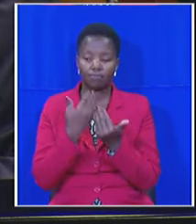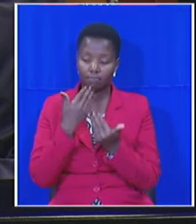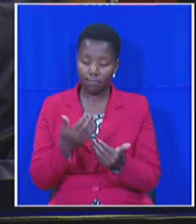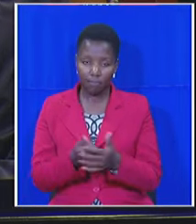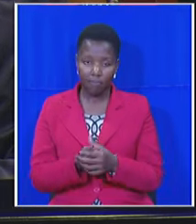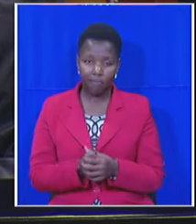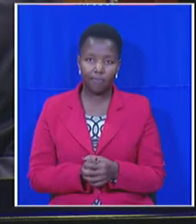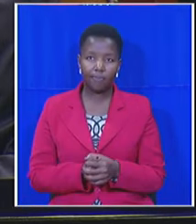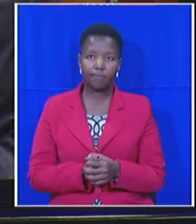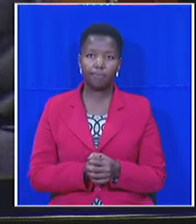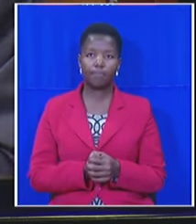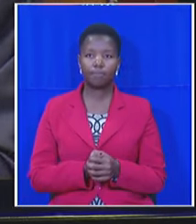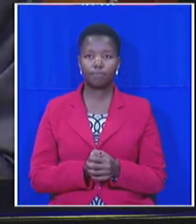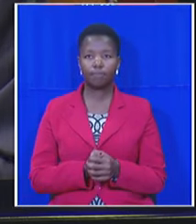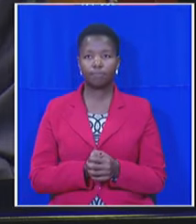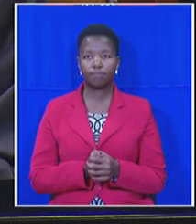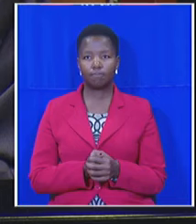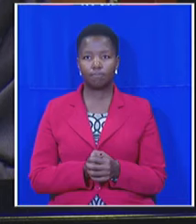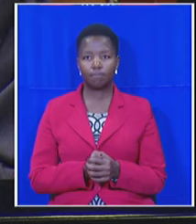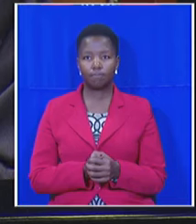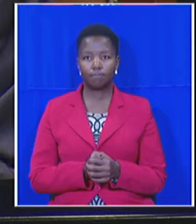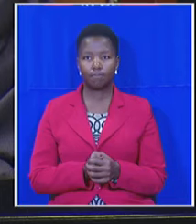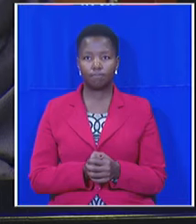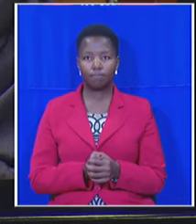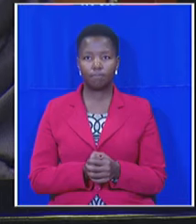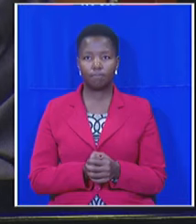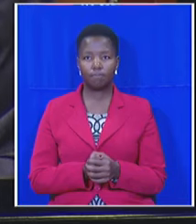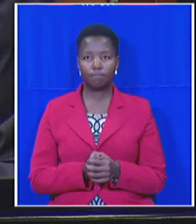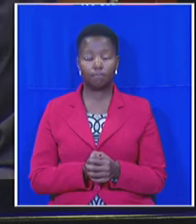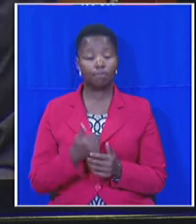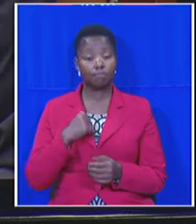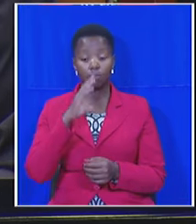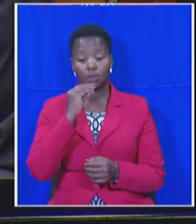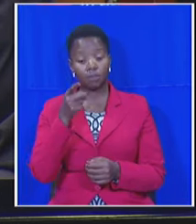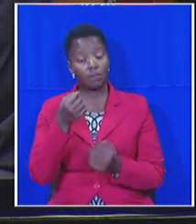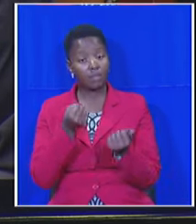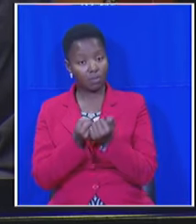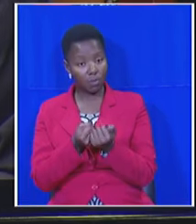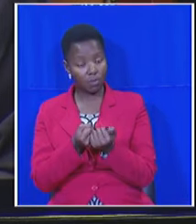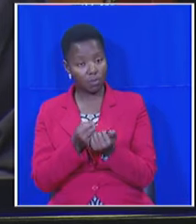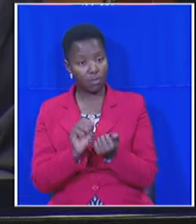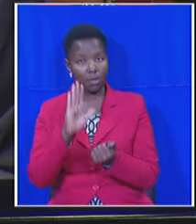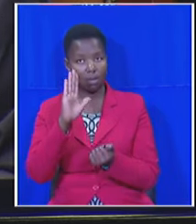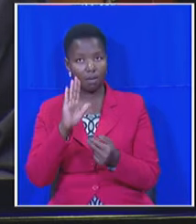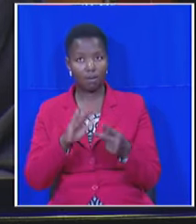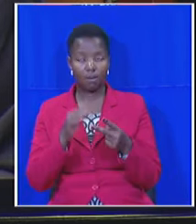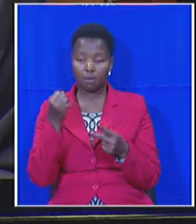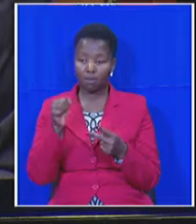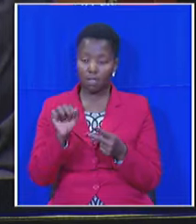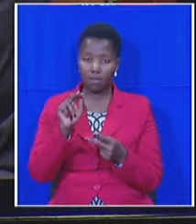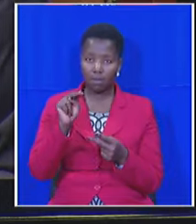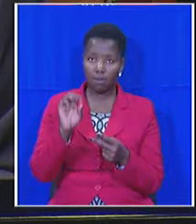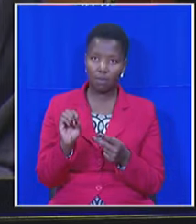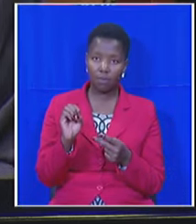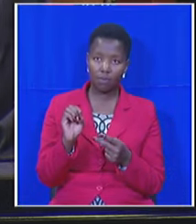Honourable members, I put the vote again. Are there any objections? I now put the question. Those in favour will say aye, and those against will say